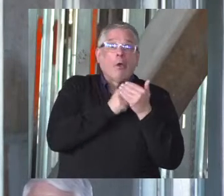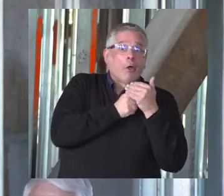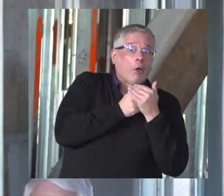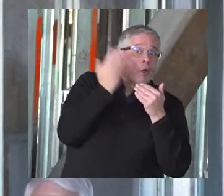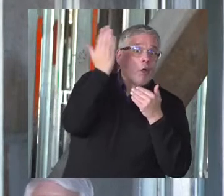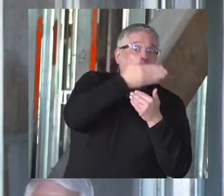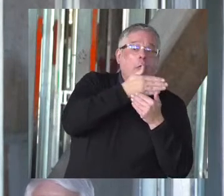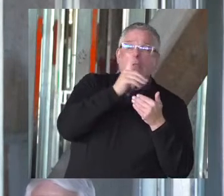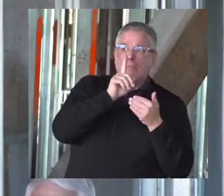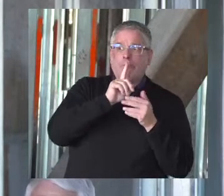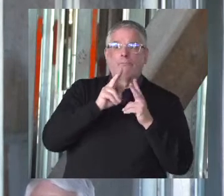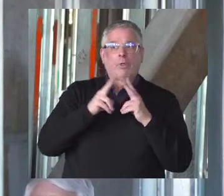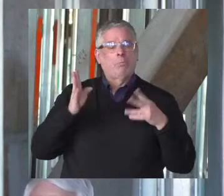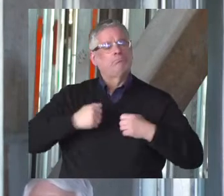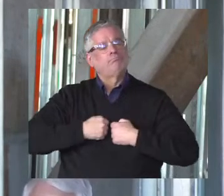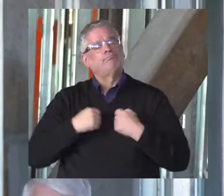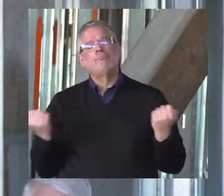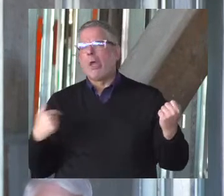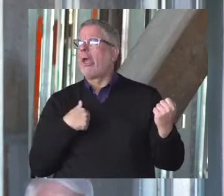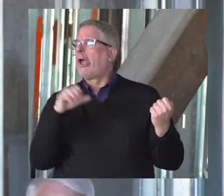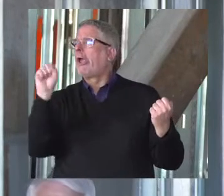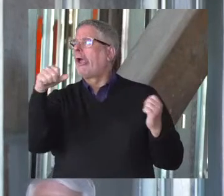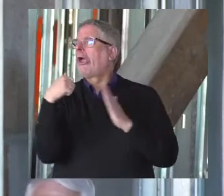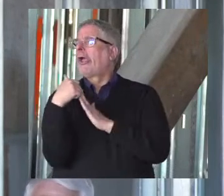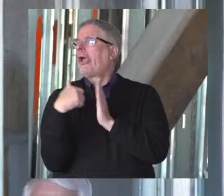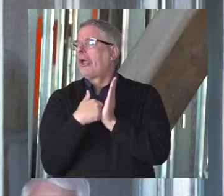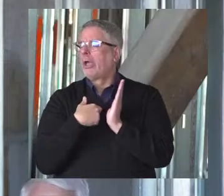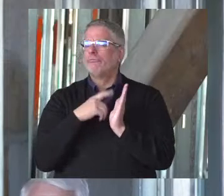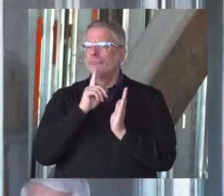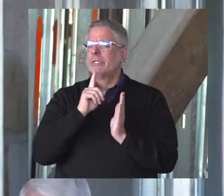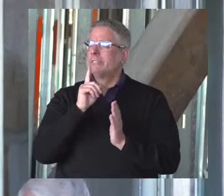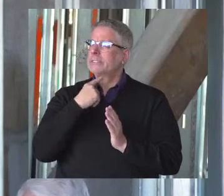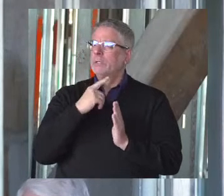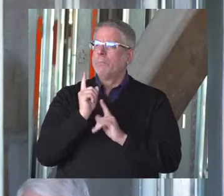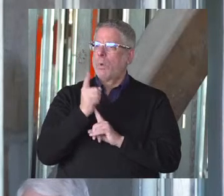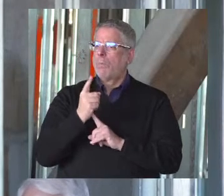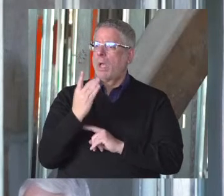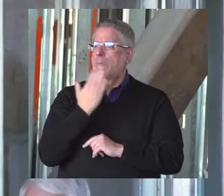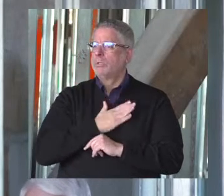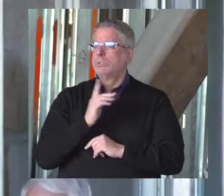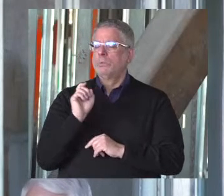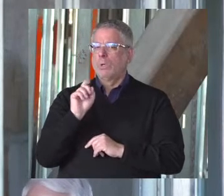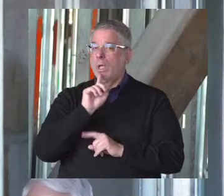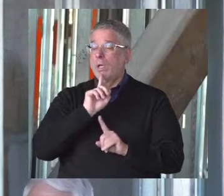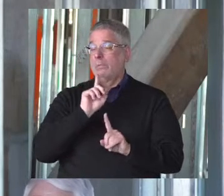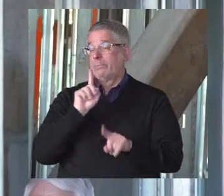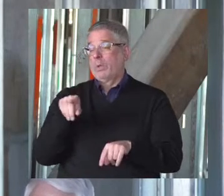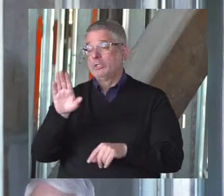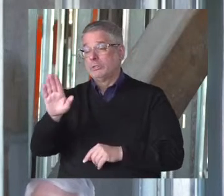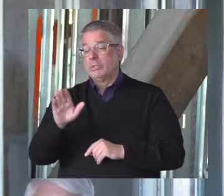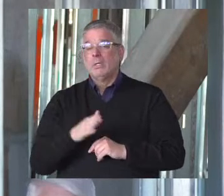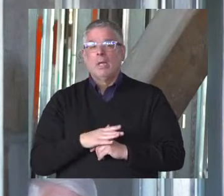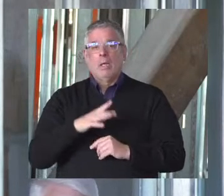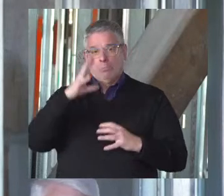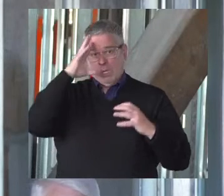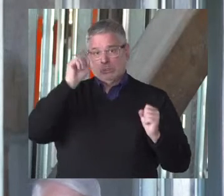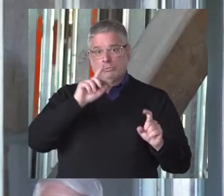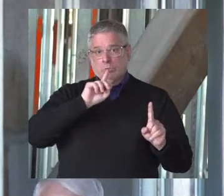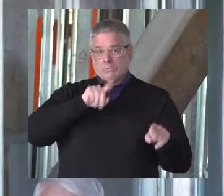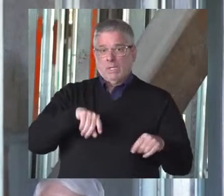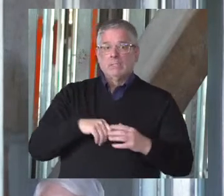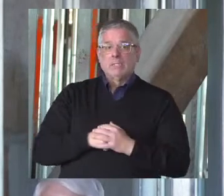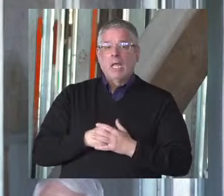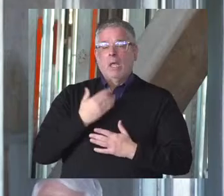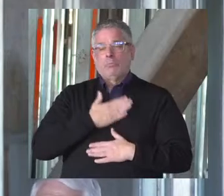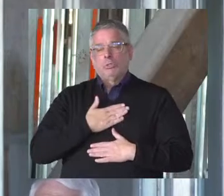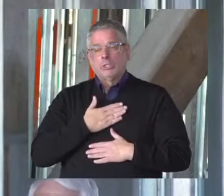They're very forthright about that. So it's a profound and consequential moment. I appreciate the question, and I appreciate the president's response, and